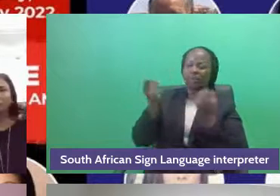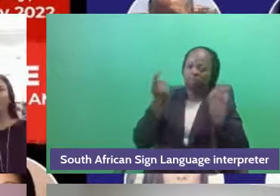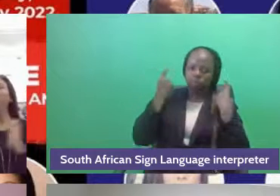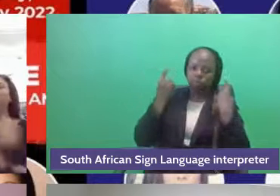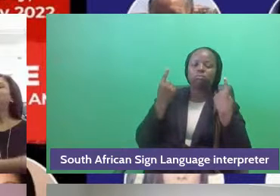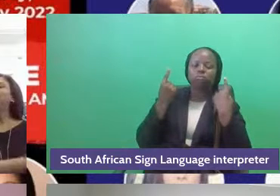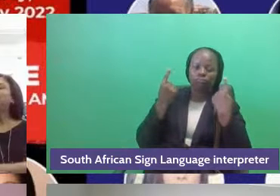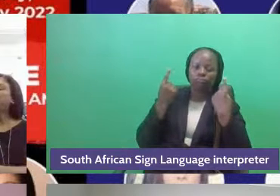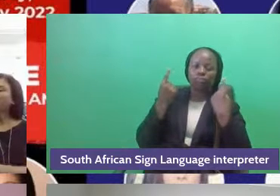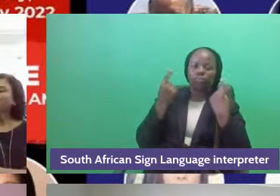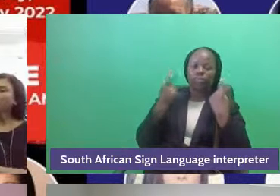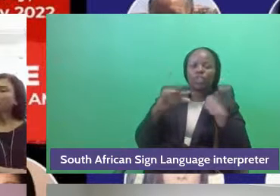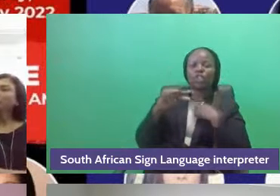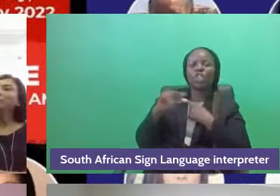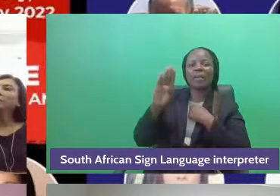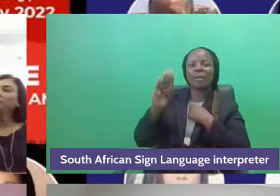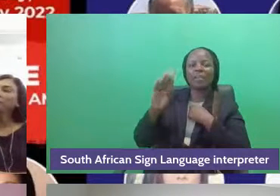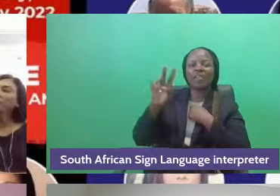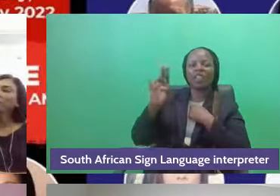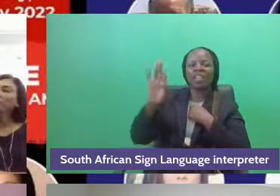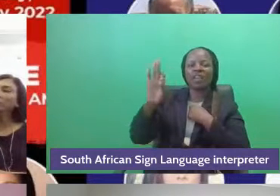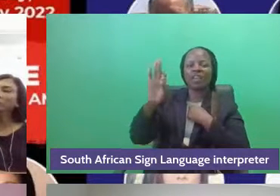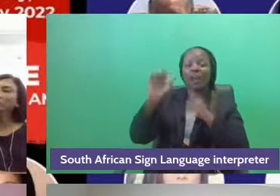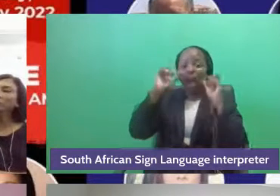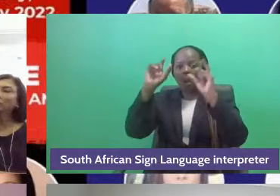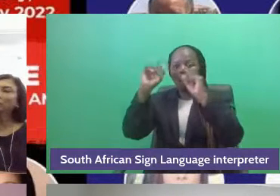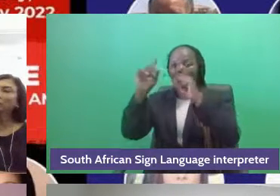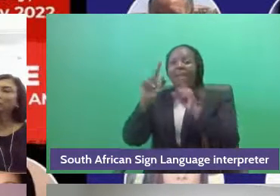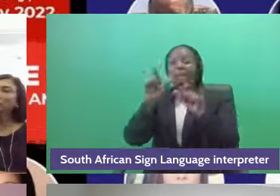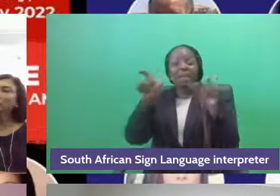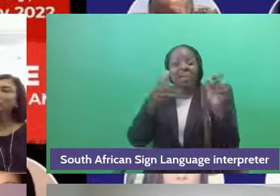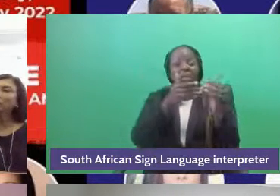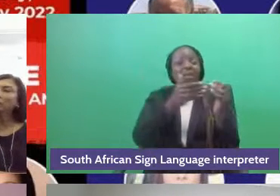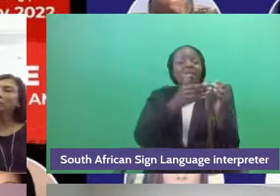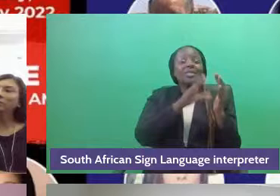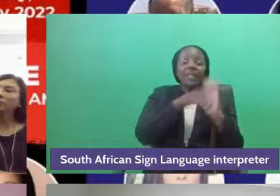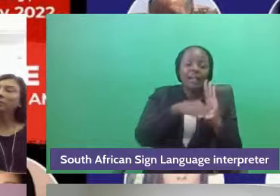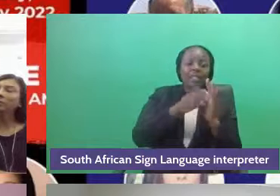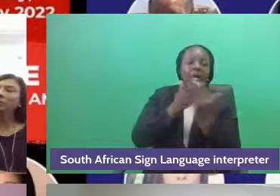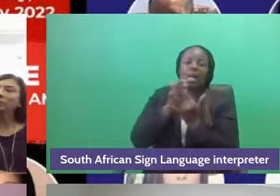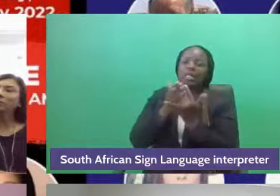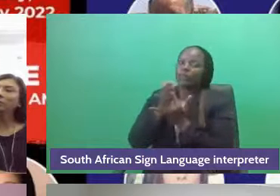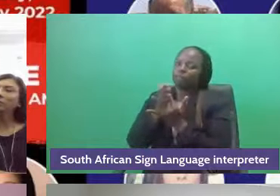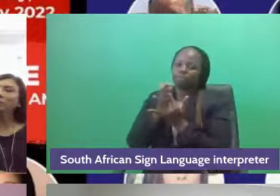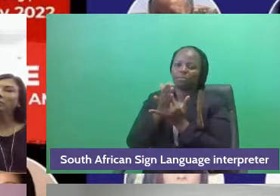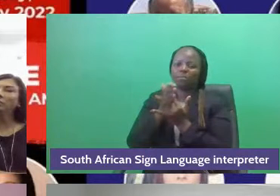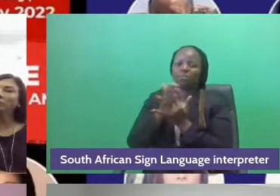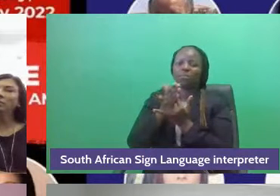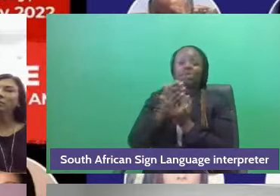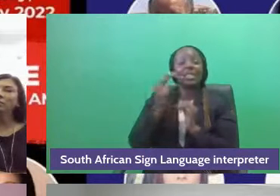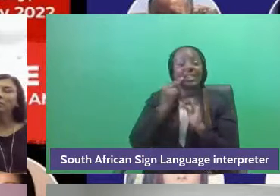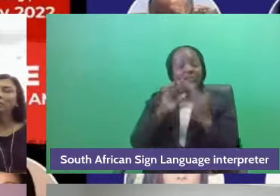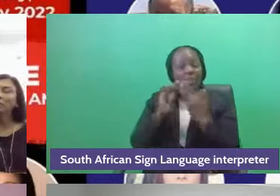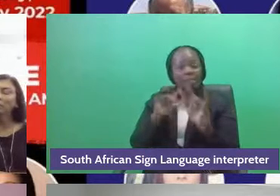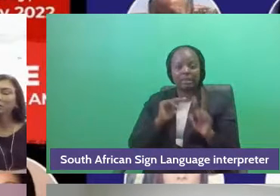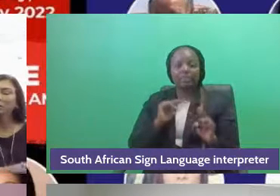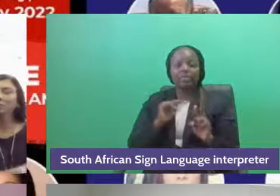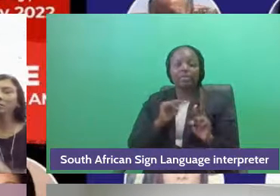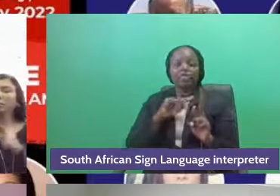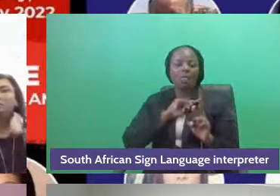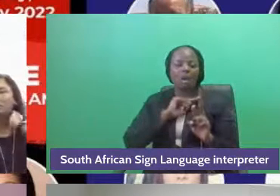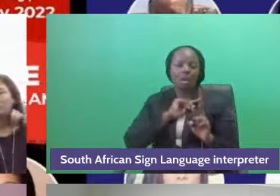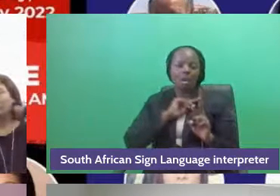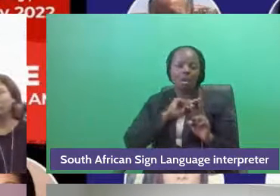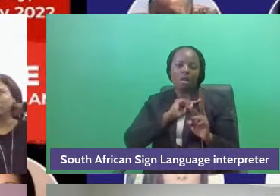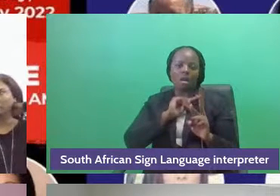Awareness on GBVF is inaccessible to persons with disability, and especially I'm talking about the deaf community, because information